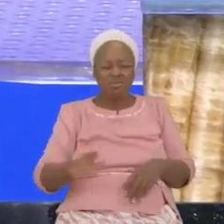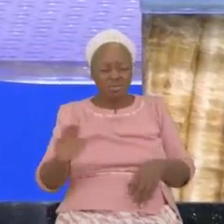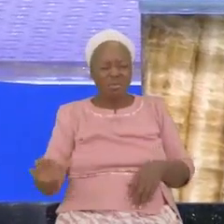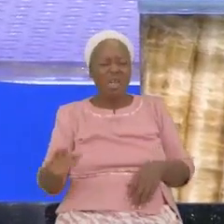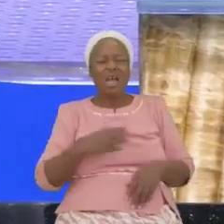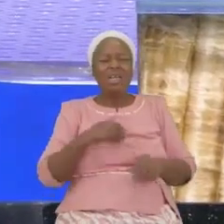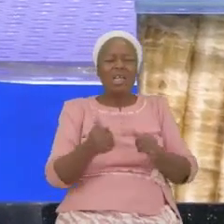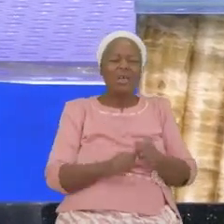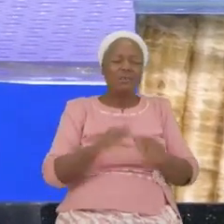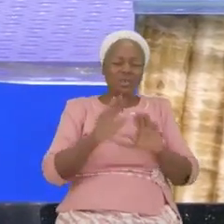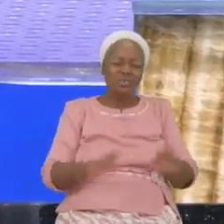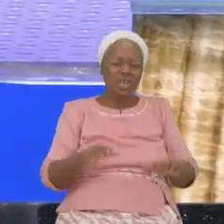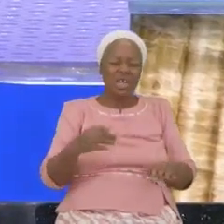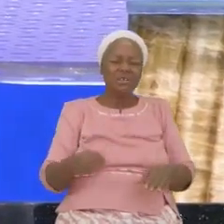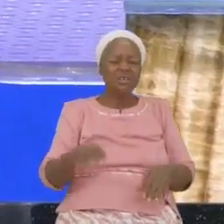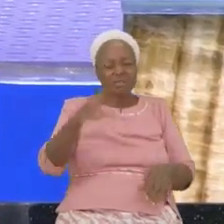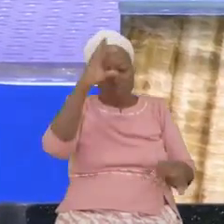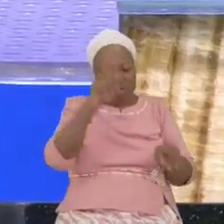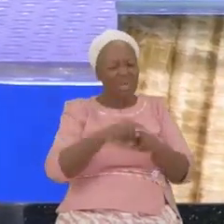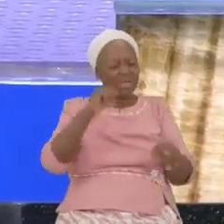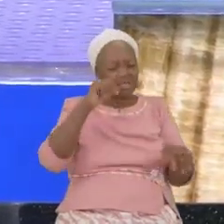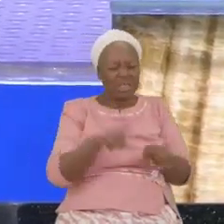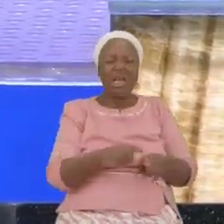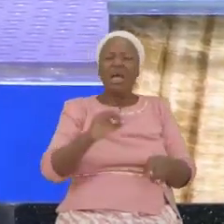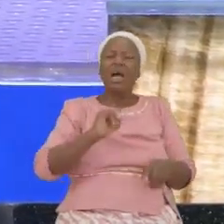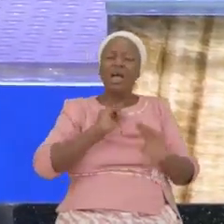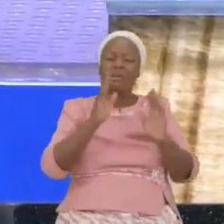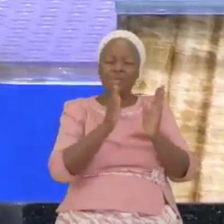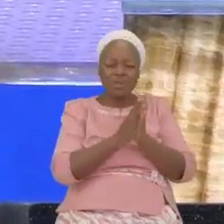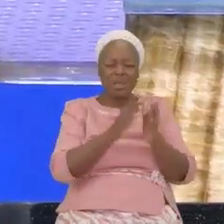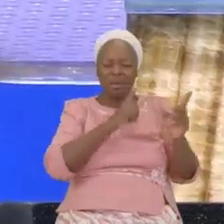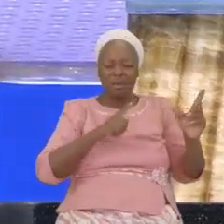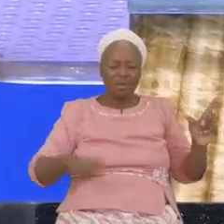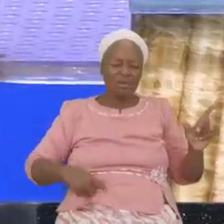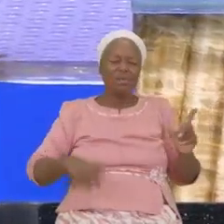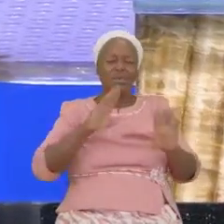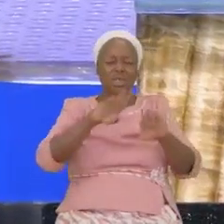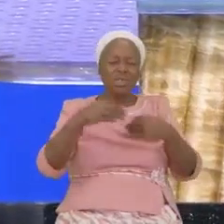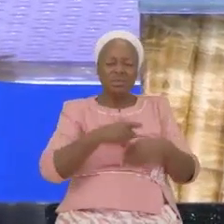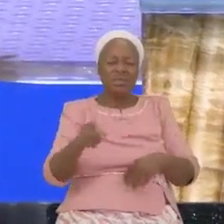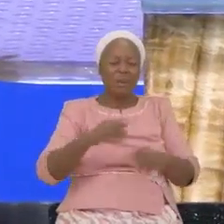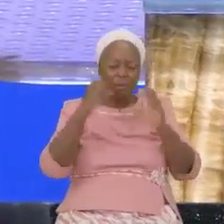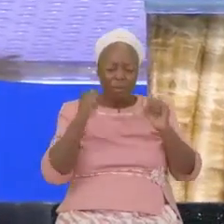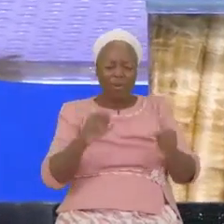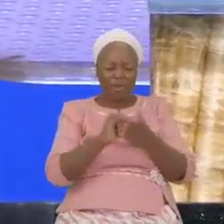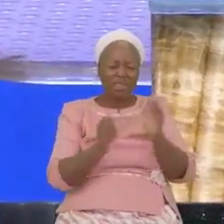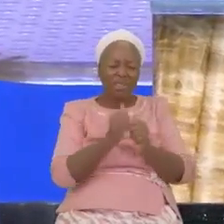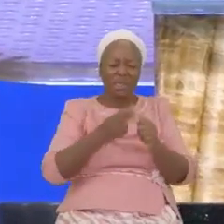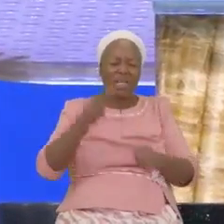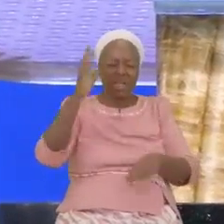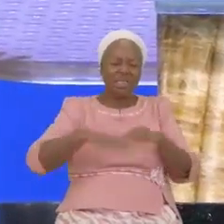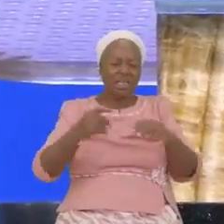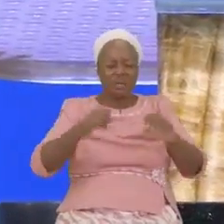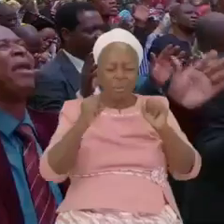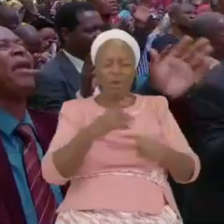every child, a brother, every child, a sister. Lord, I pray you give them power that is higher than the power of